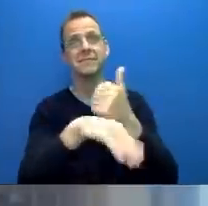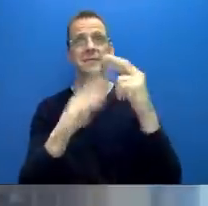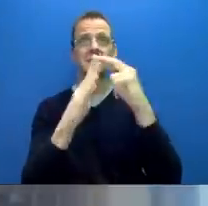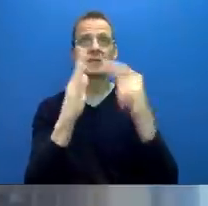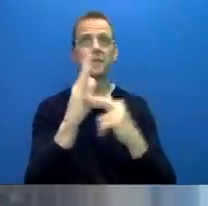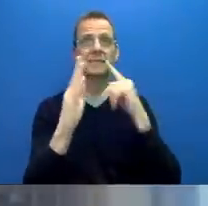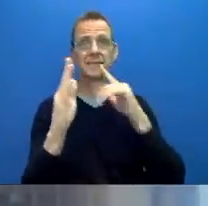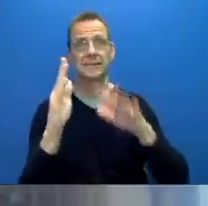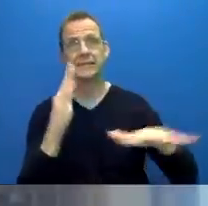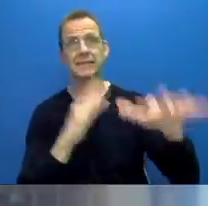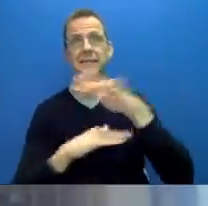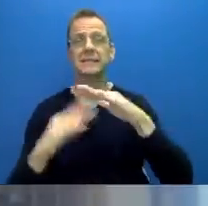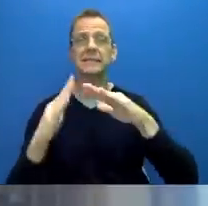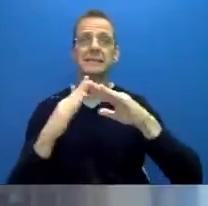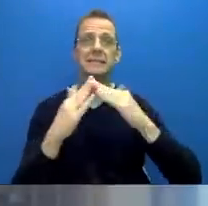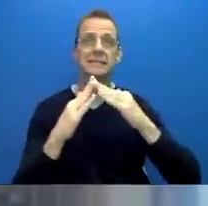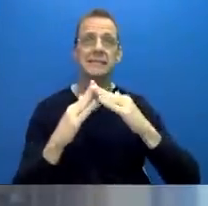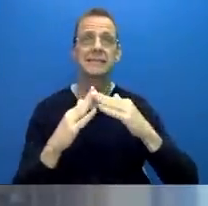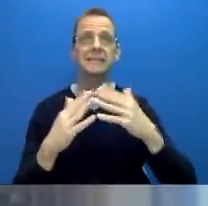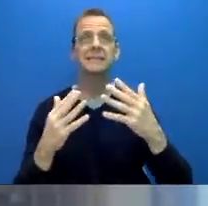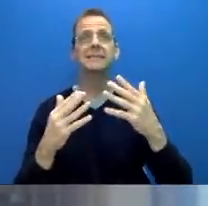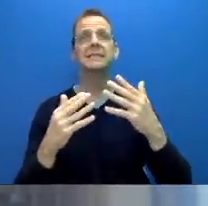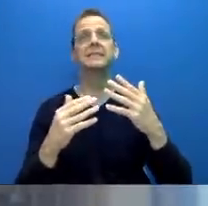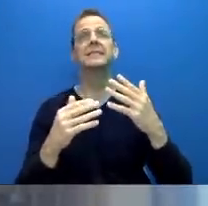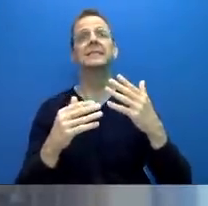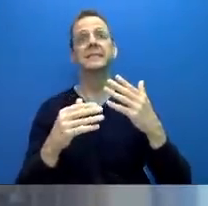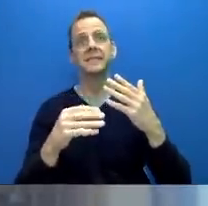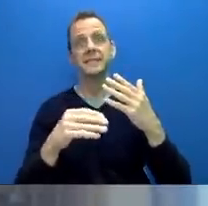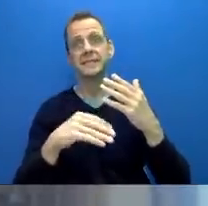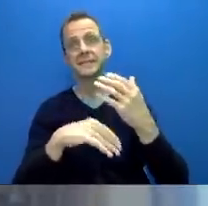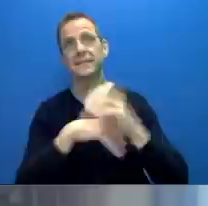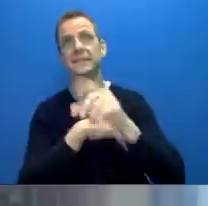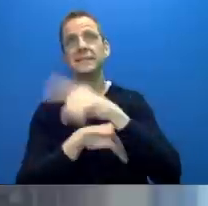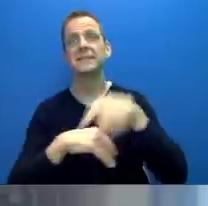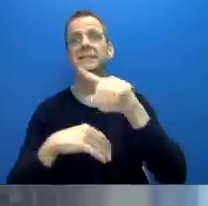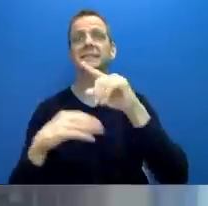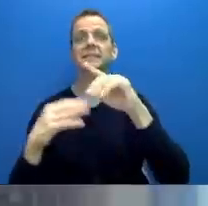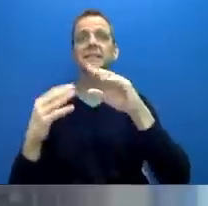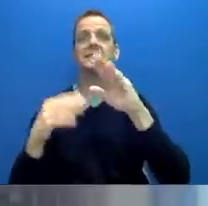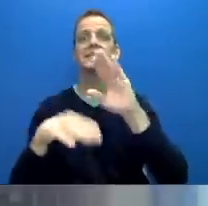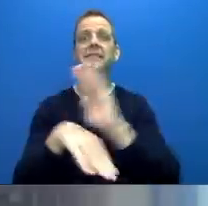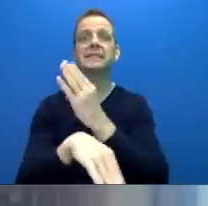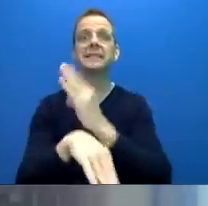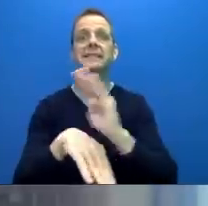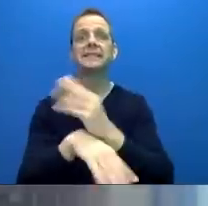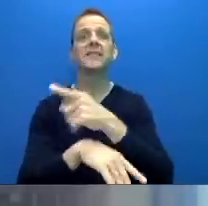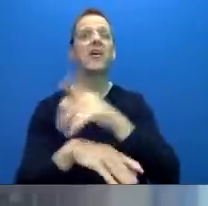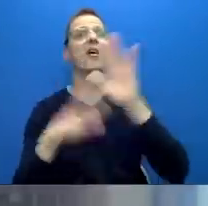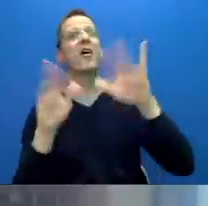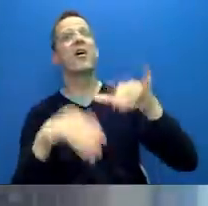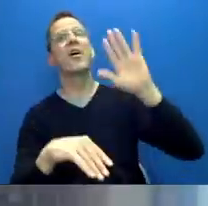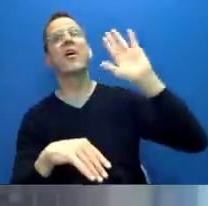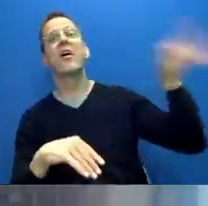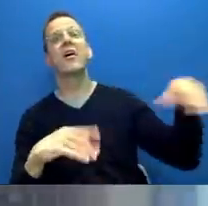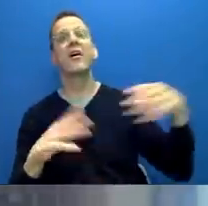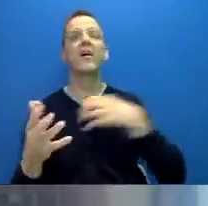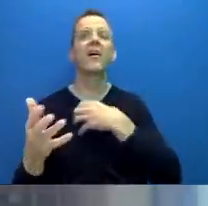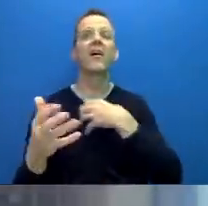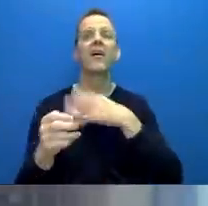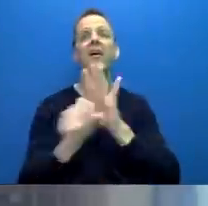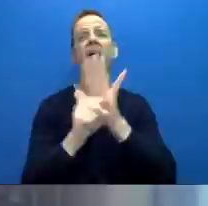health requirements that exceed what the province has in place. Push school boards to do what they can